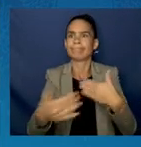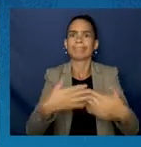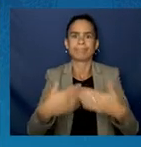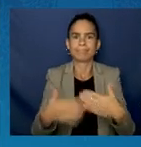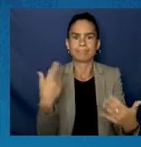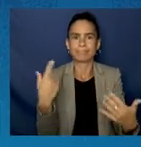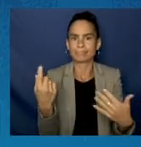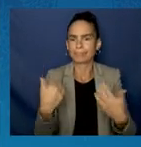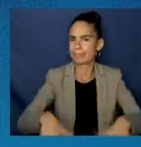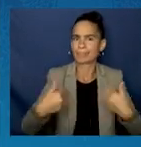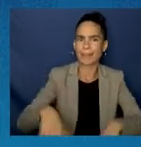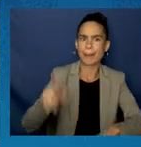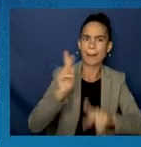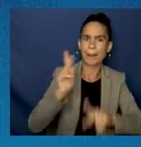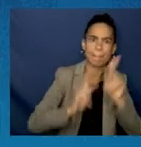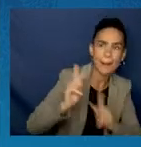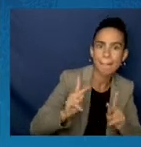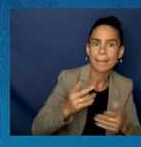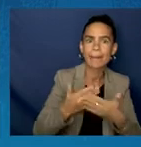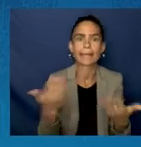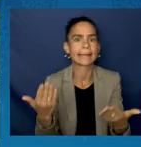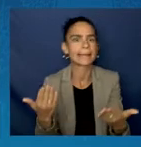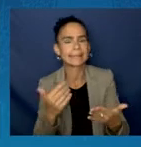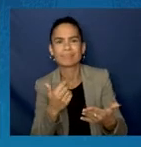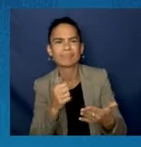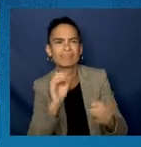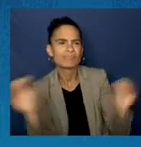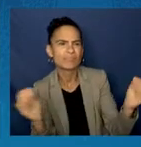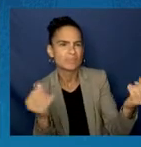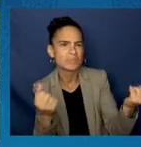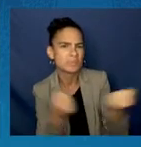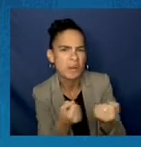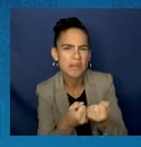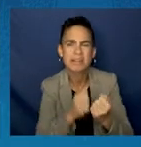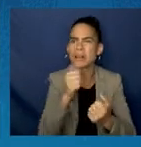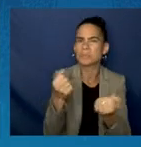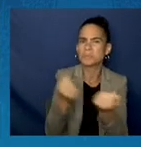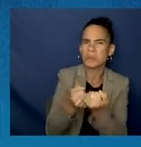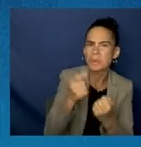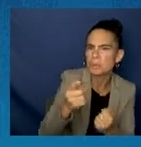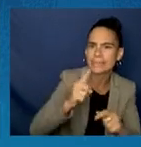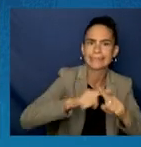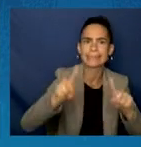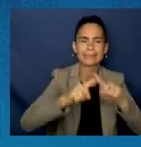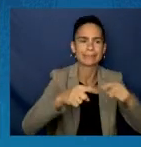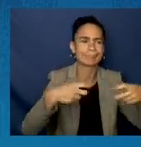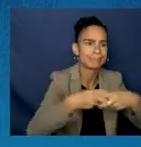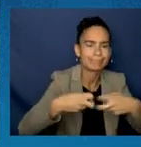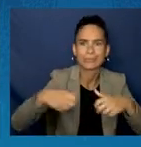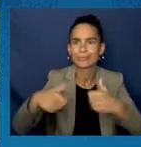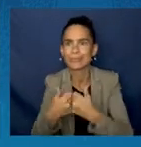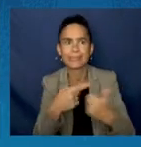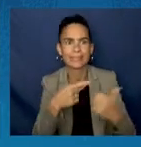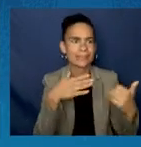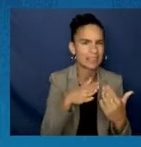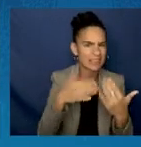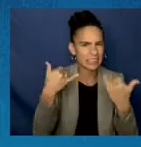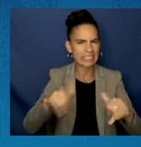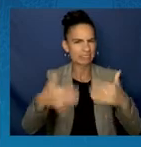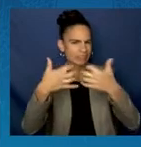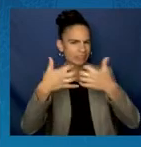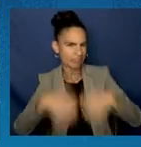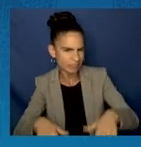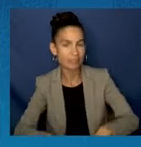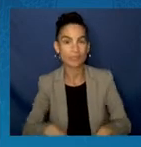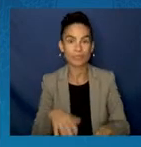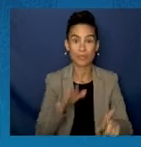many challenges. It is because of your leadership that we passed the American Rescue Plan, which, as you know, early